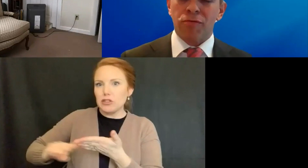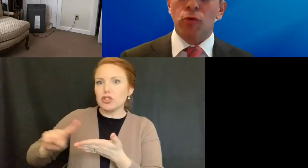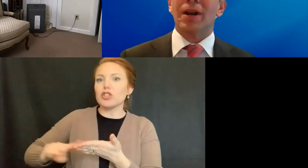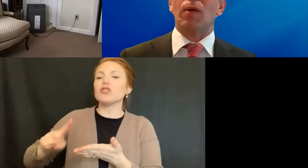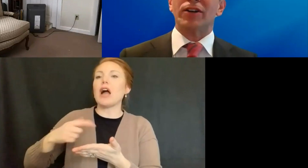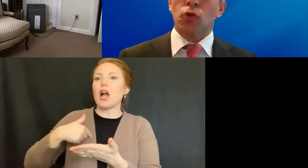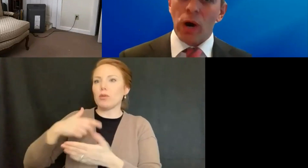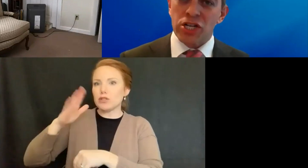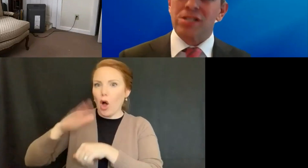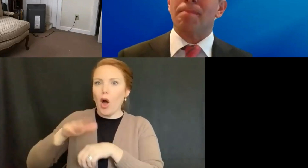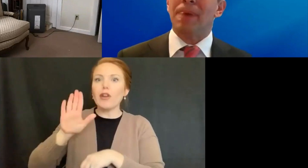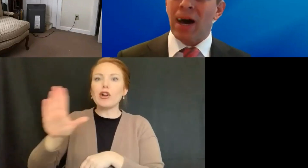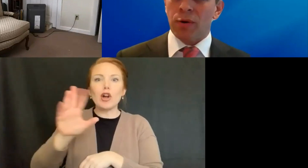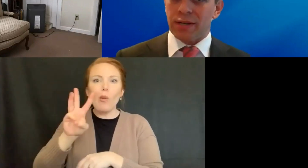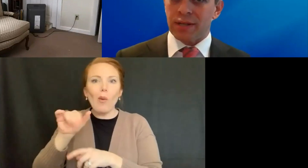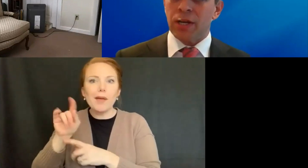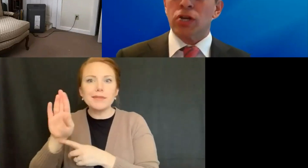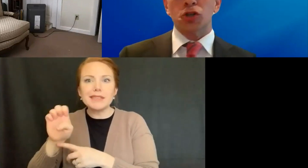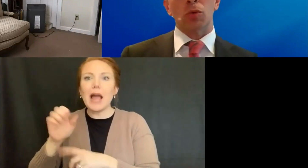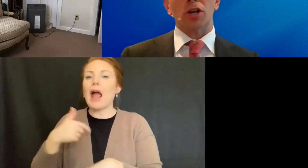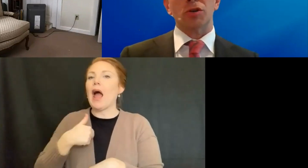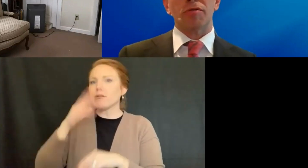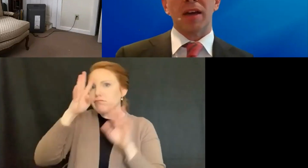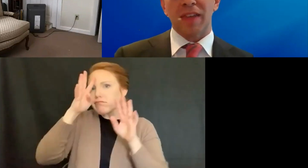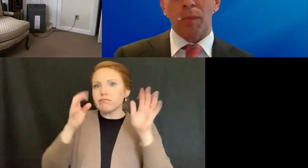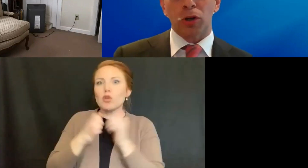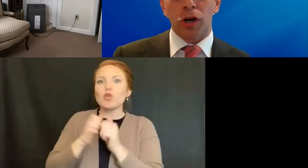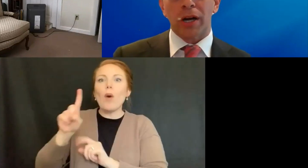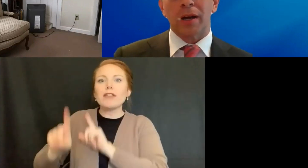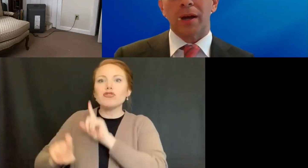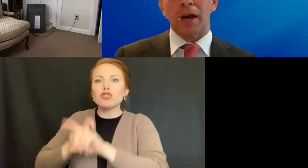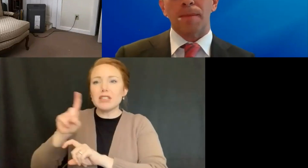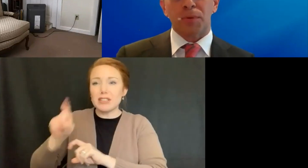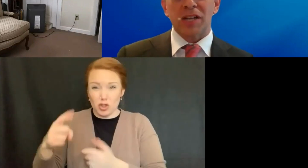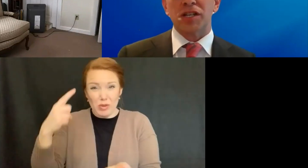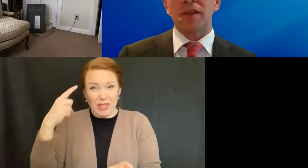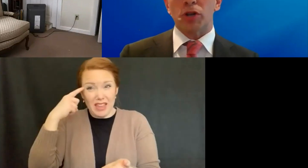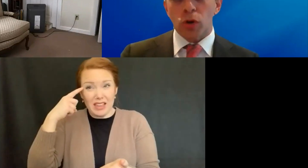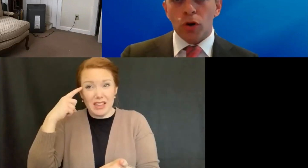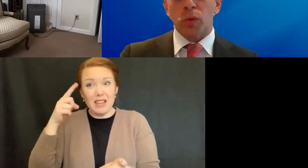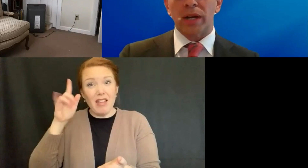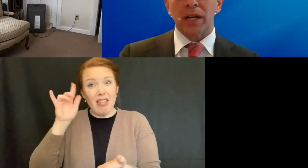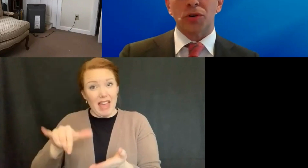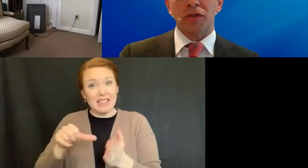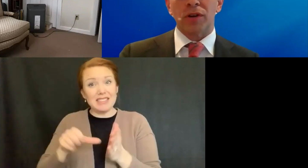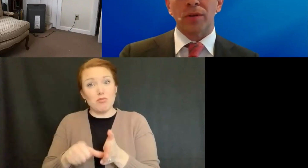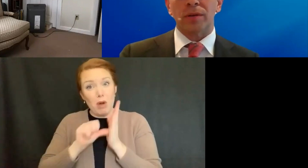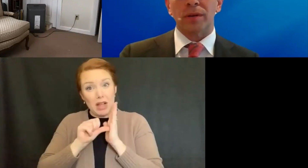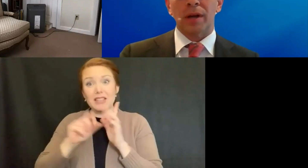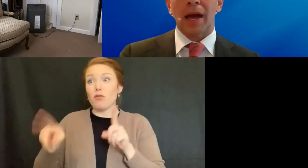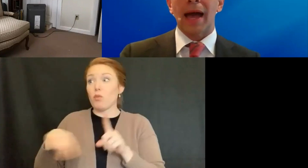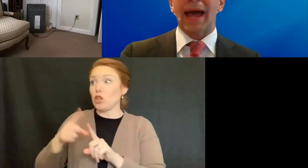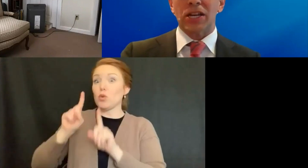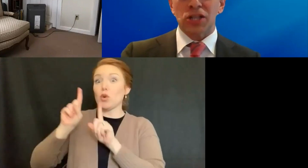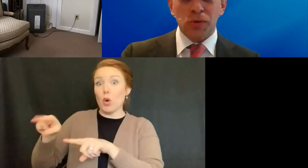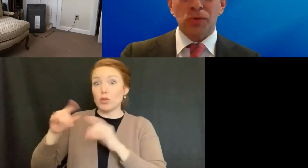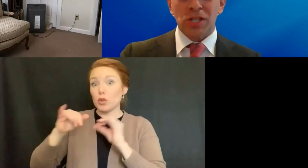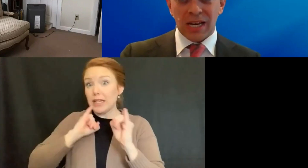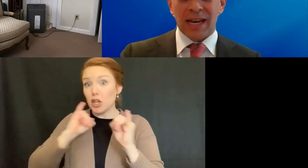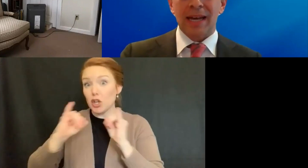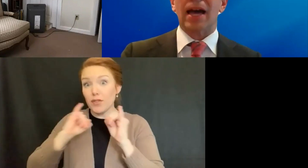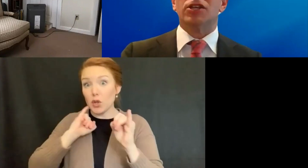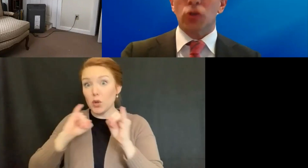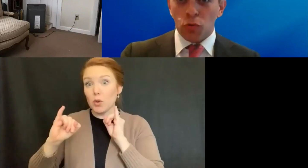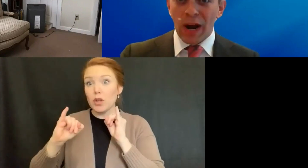I read through it, I had questions about it. Do you also think that would look impressive when you go to an interview and